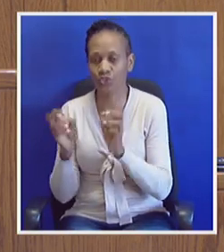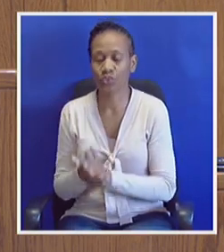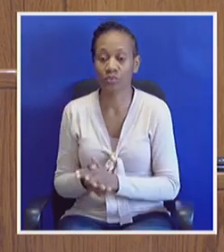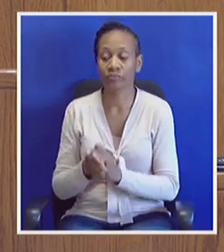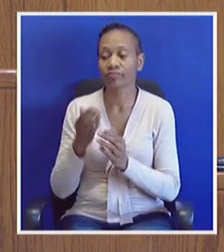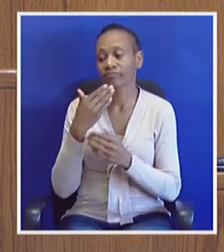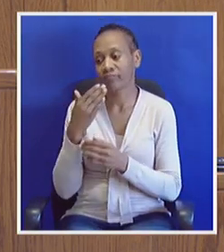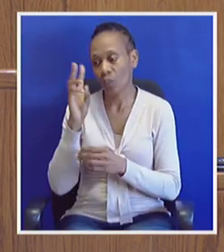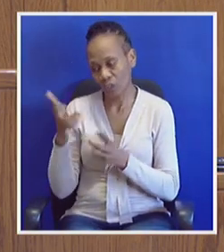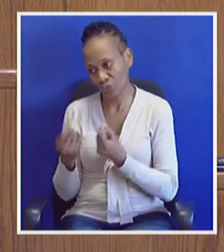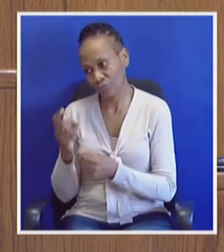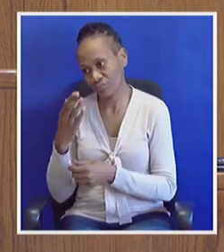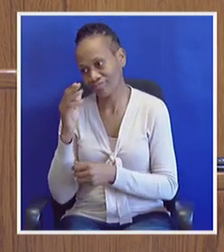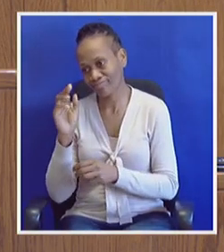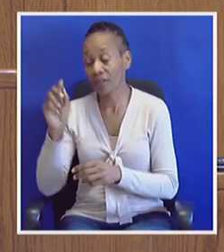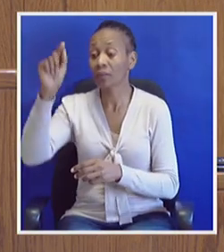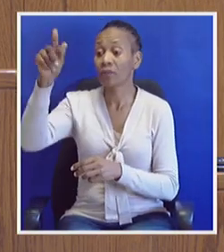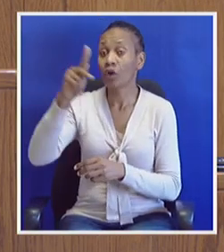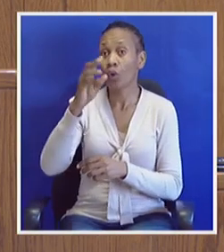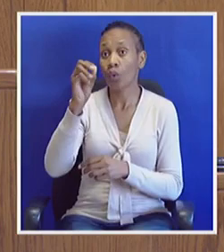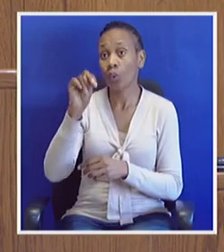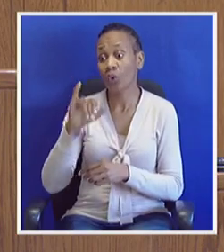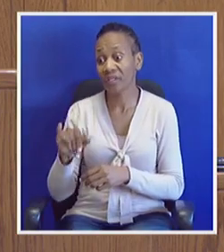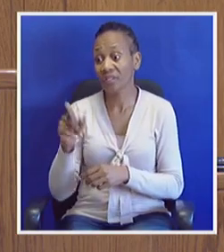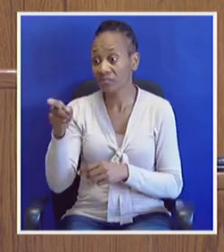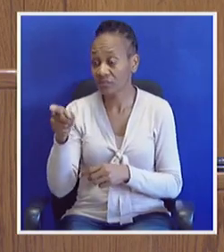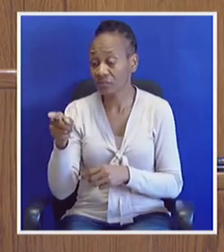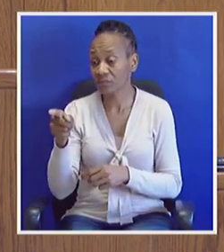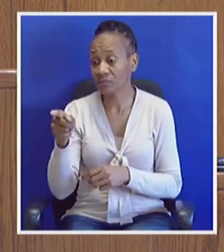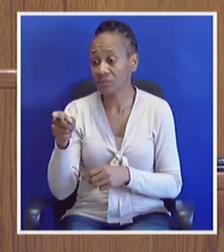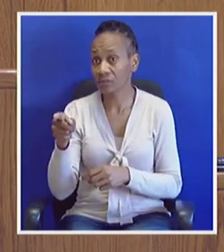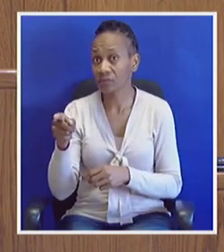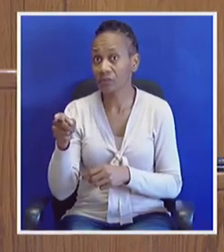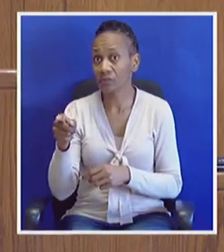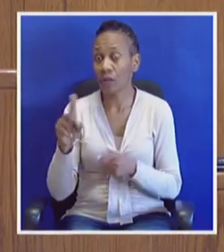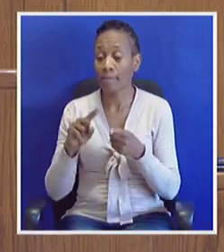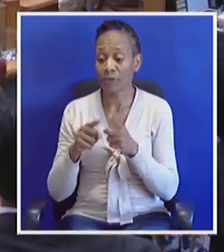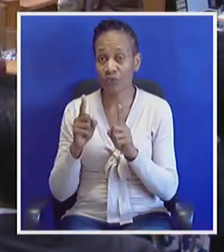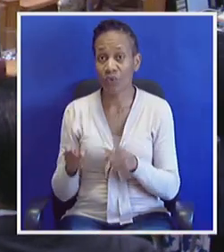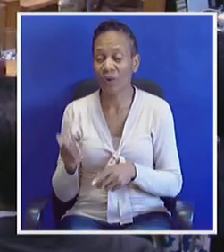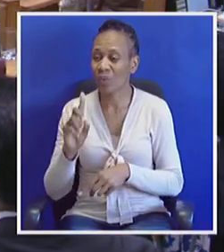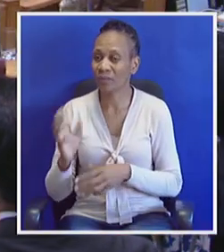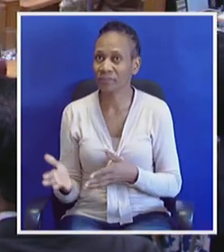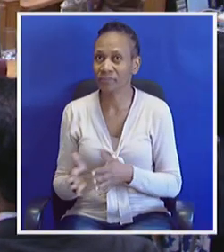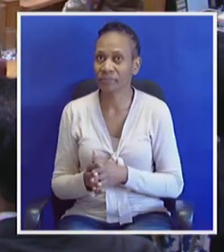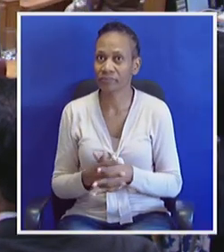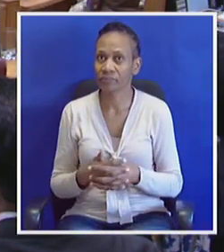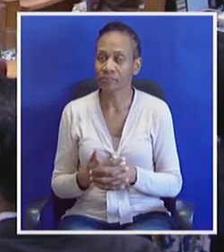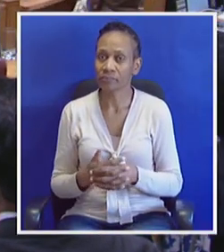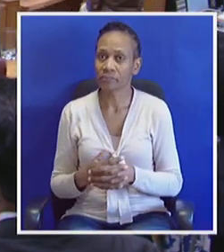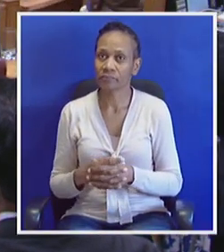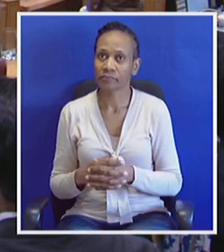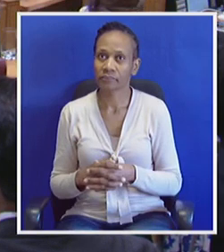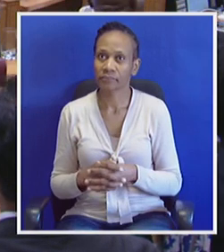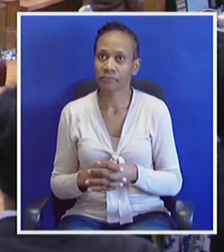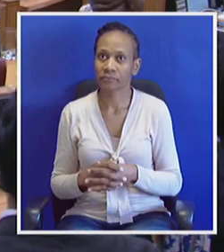echoing the point? I don't want to put it that way. Just allow me the chance, but it's a point of order. It's not... Can